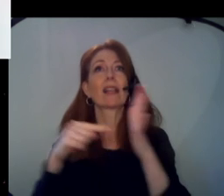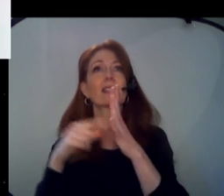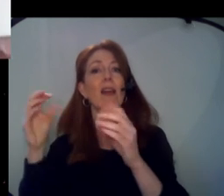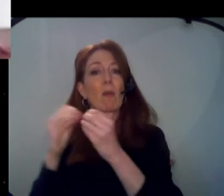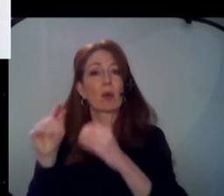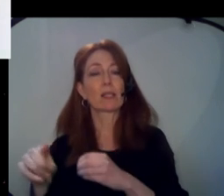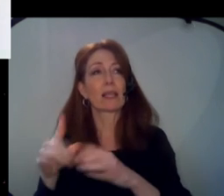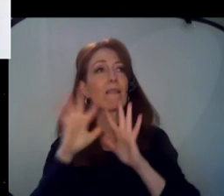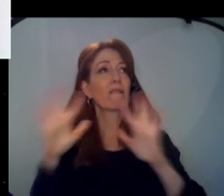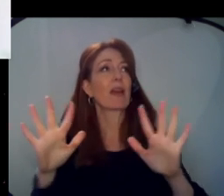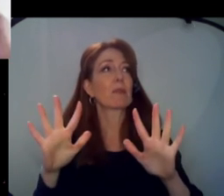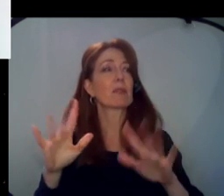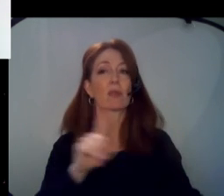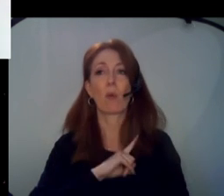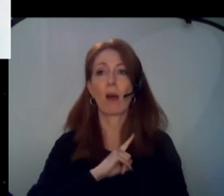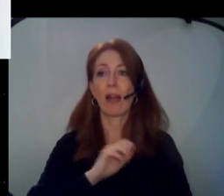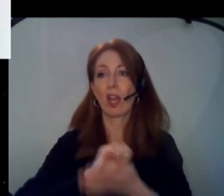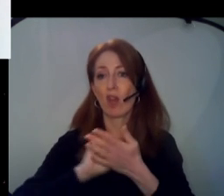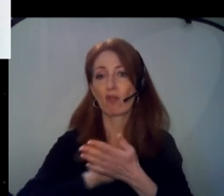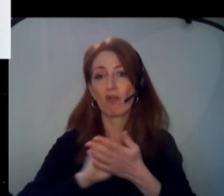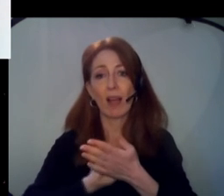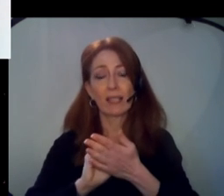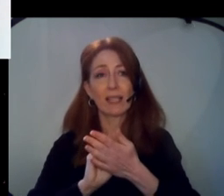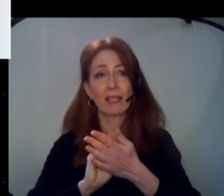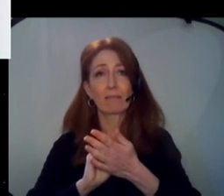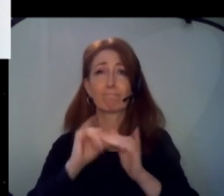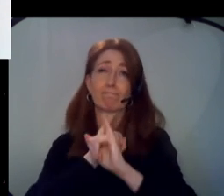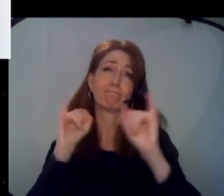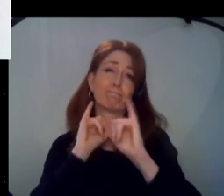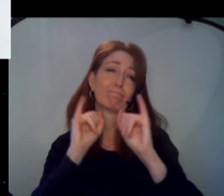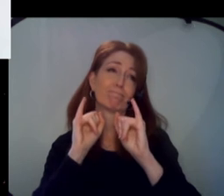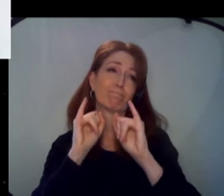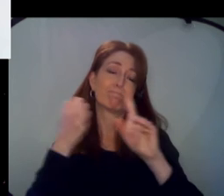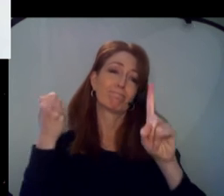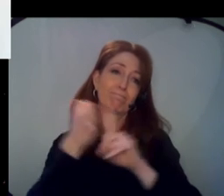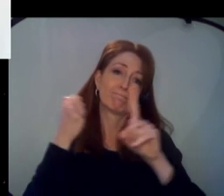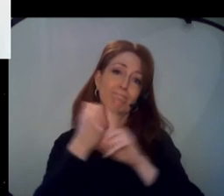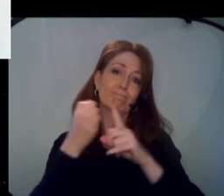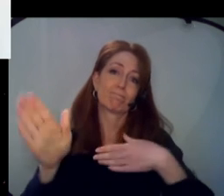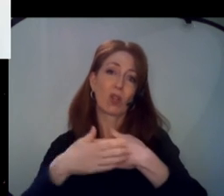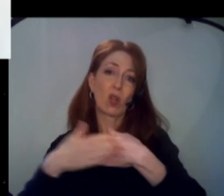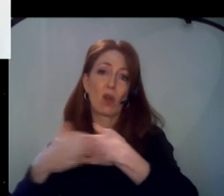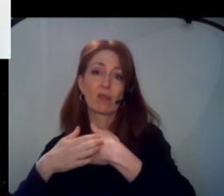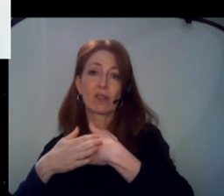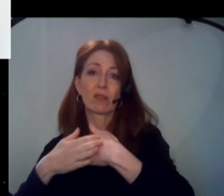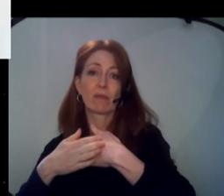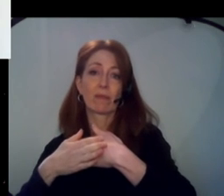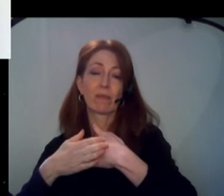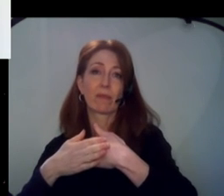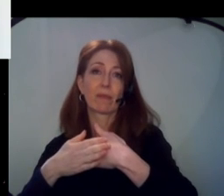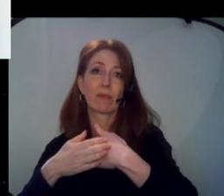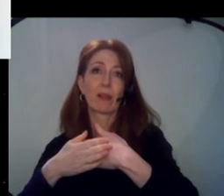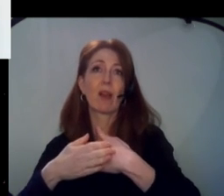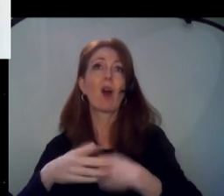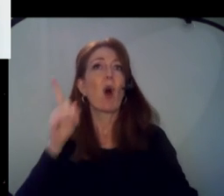famous for writing a virulent attack on the enclosure of unwilling women in convents. So this